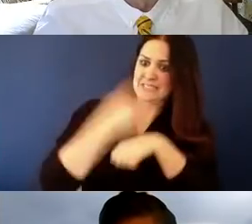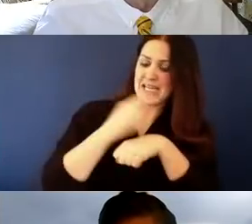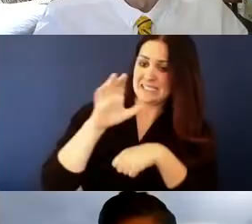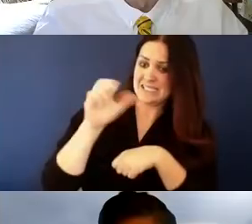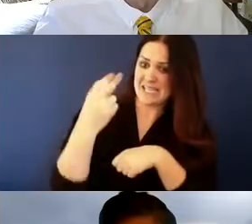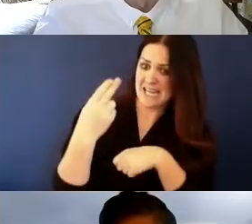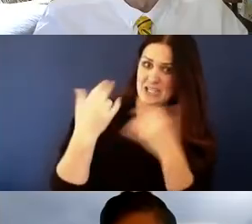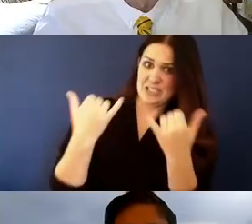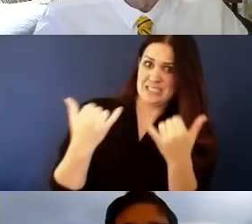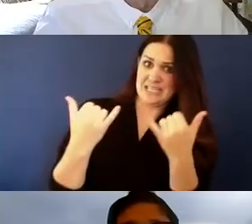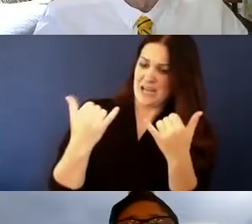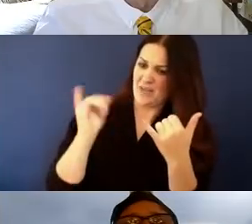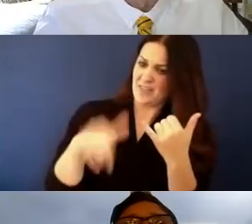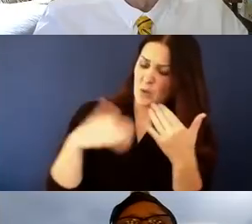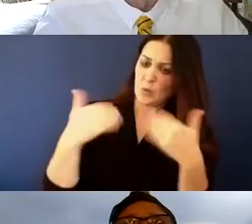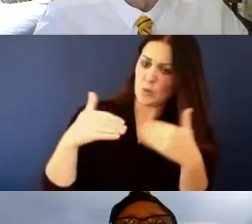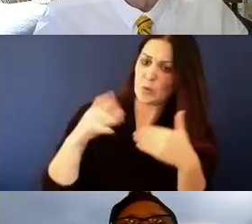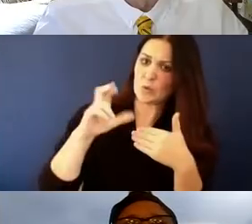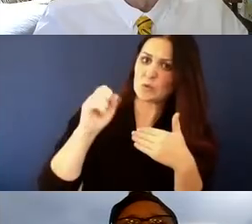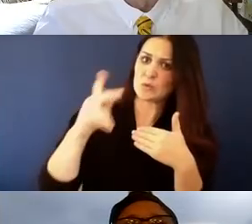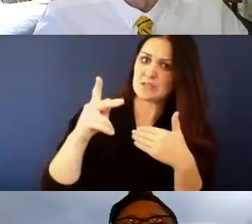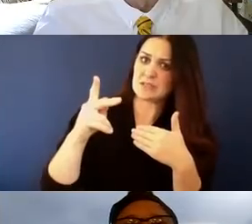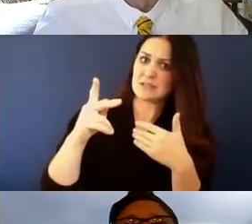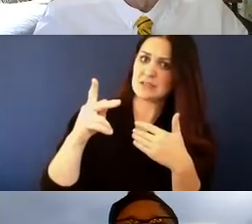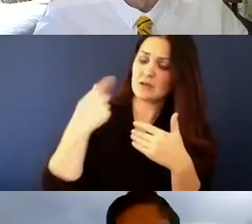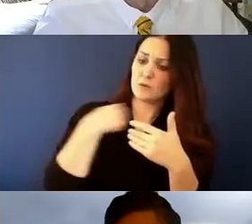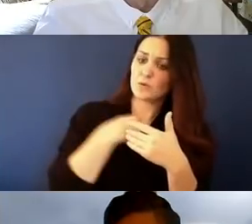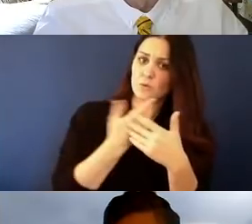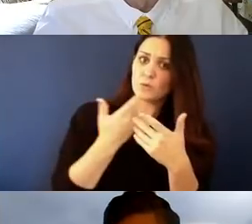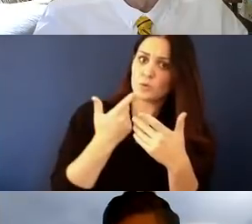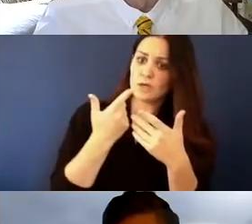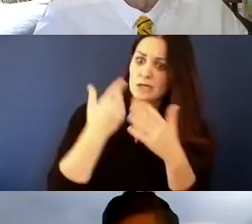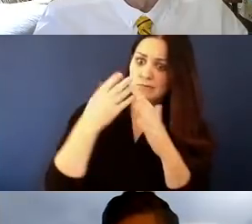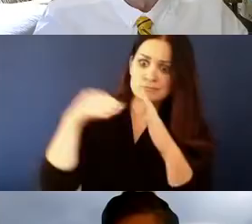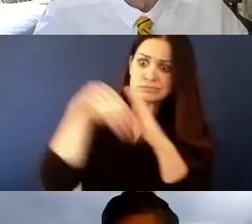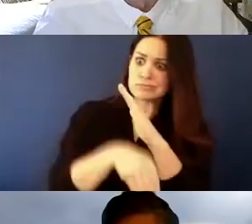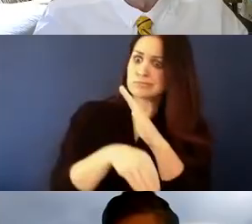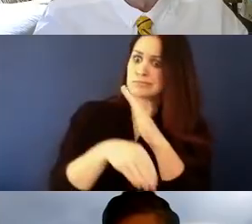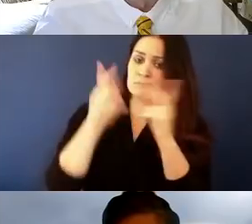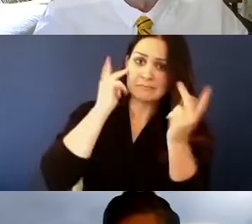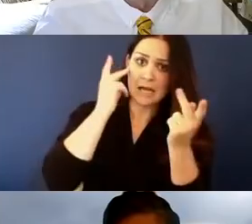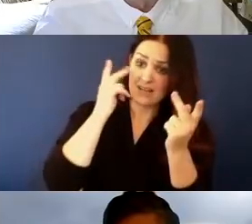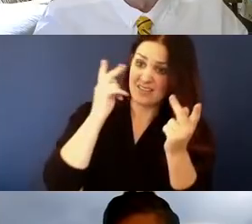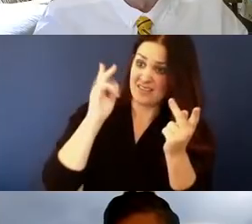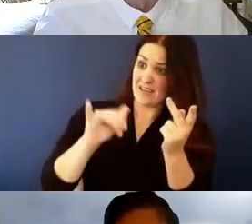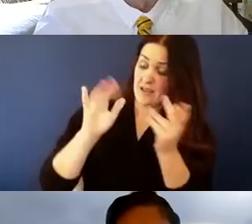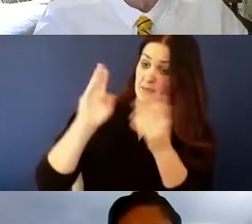COVID happened, thus creating an avoidable cash crunch and panic? Was this the advice of the Michigan Medicine